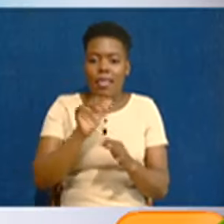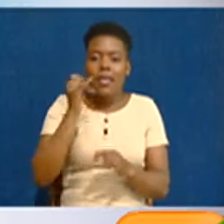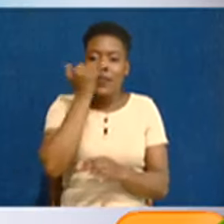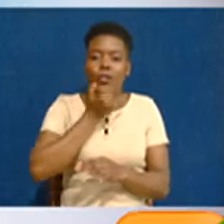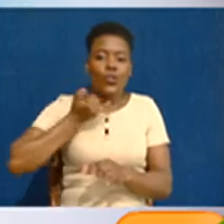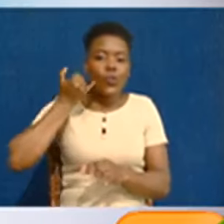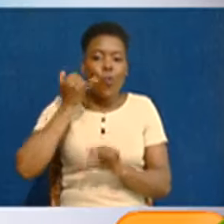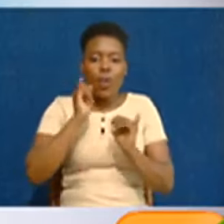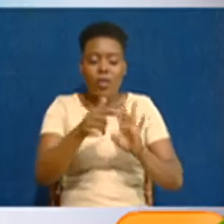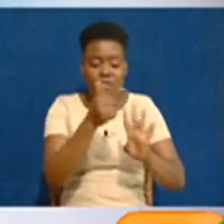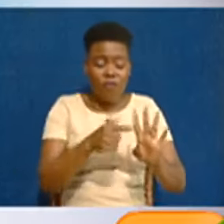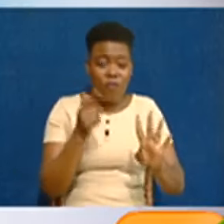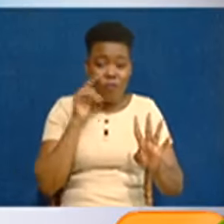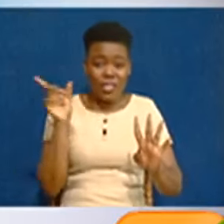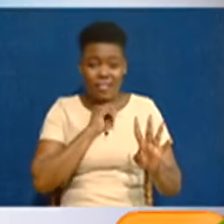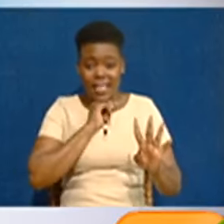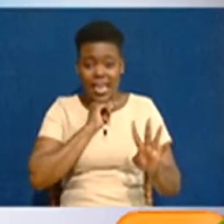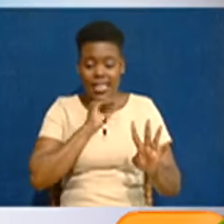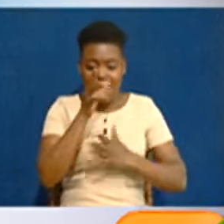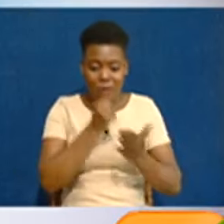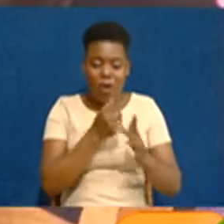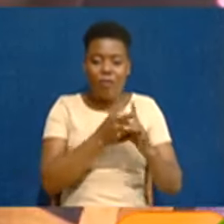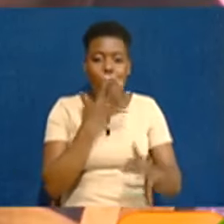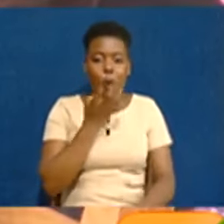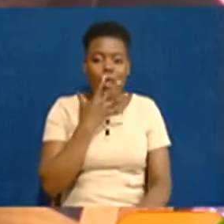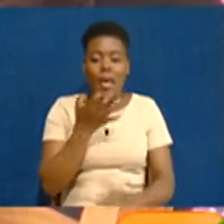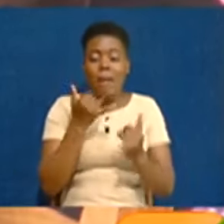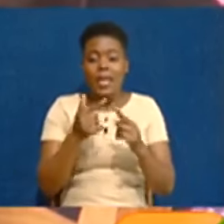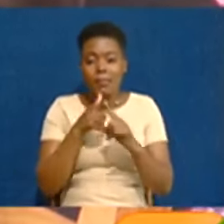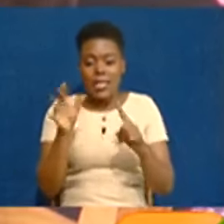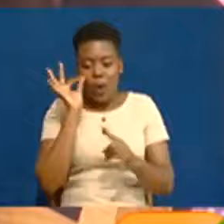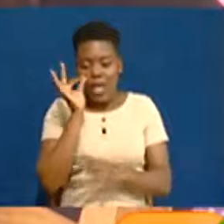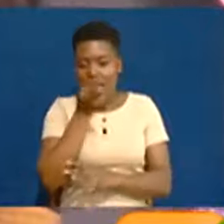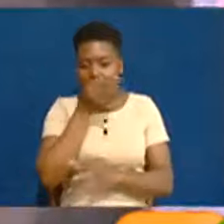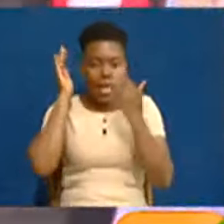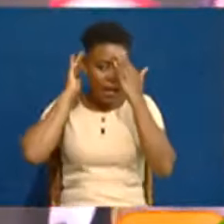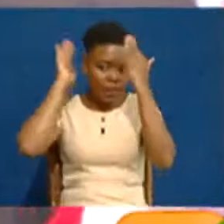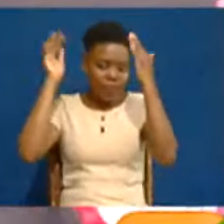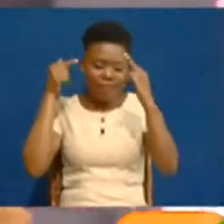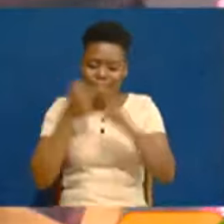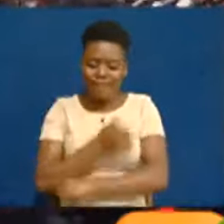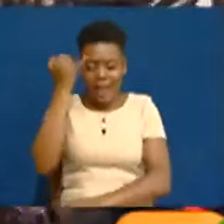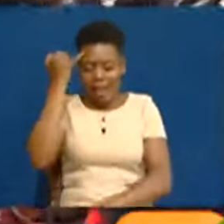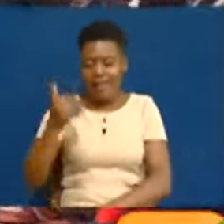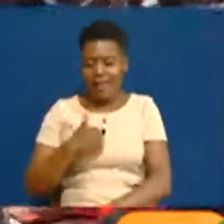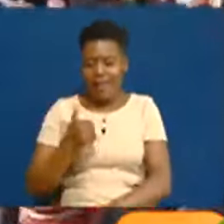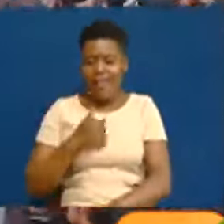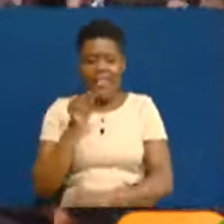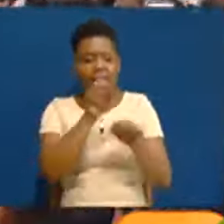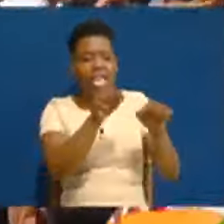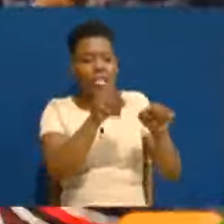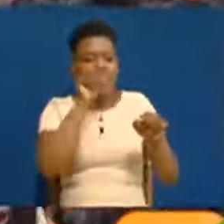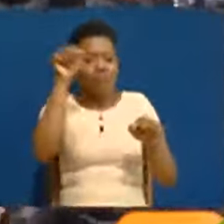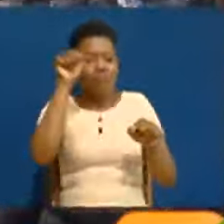Joho to his new low cabinet, Nyeri Archdiocese Archbishop Anthony Muheria has cautioned the political class against taking advantage